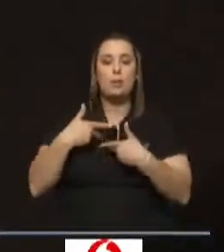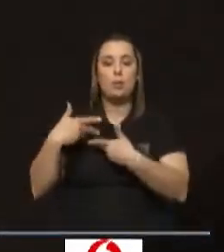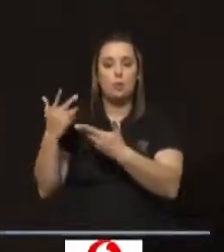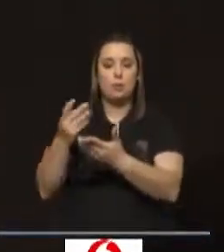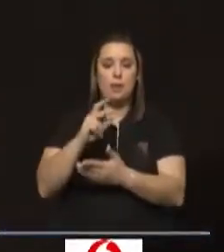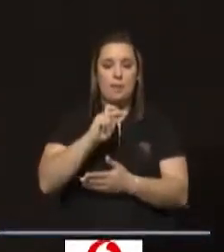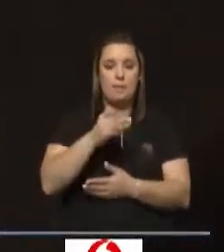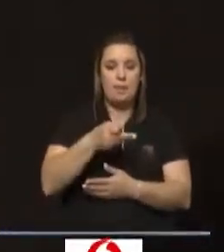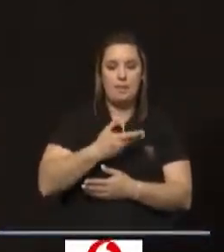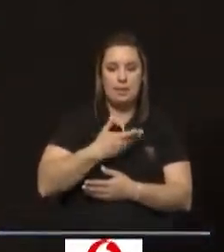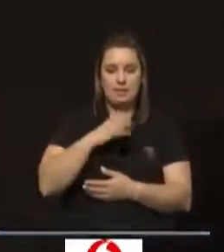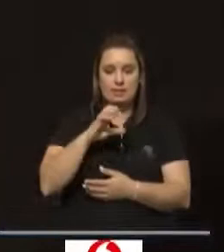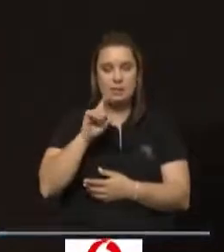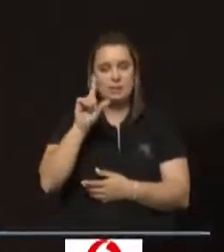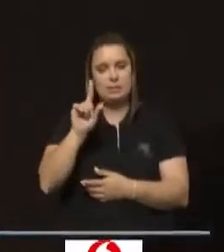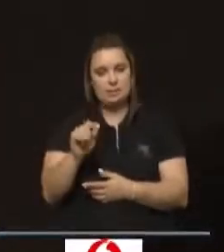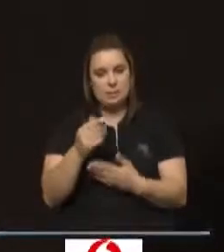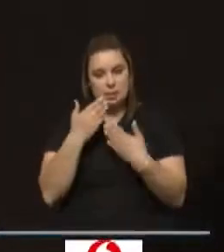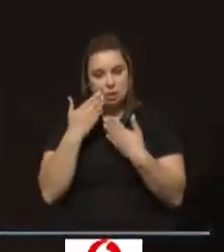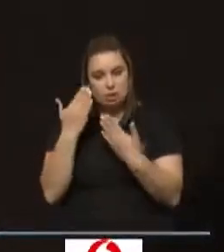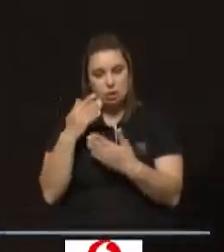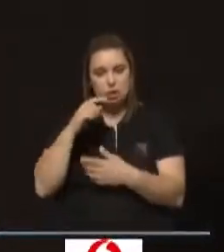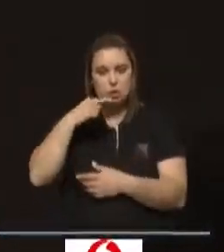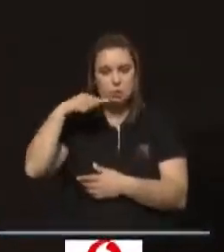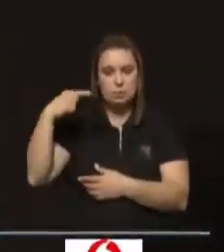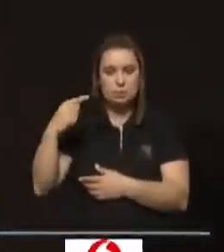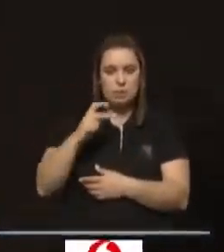all. Thank you very much for the